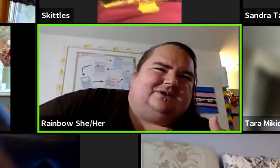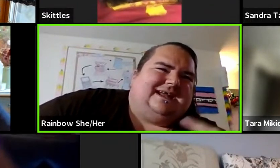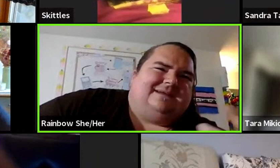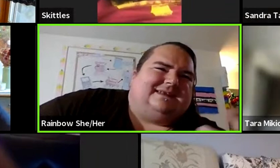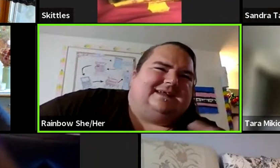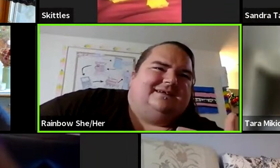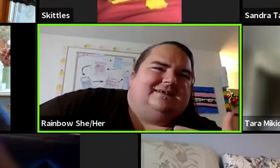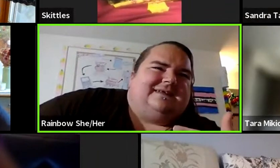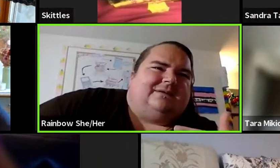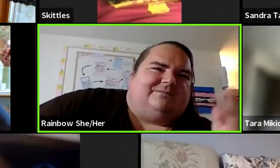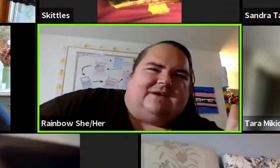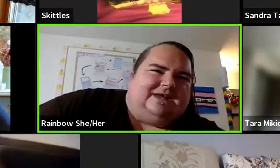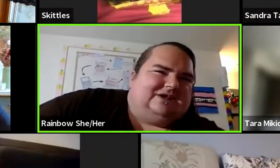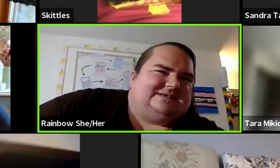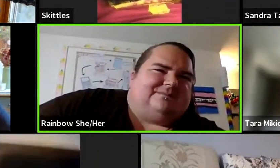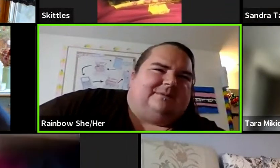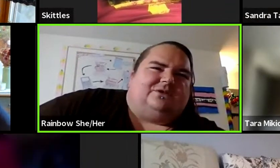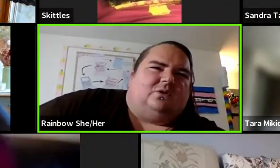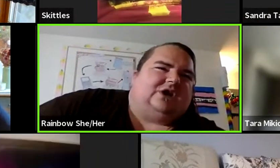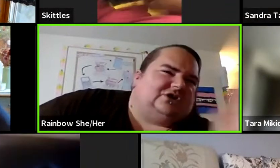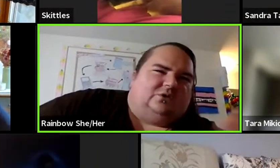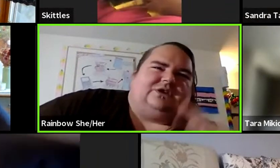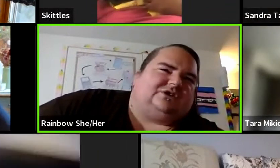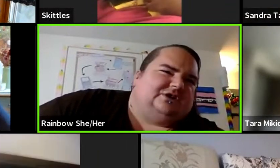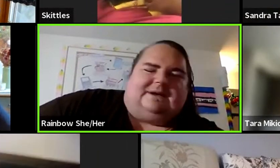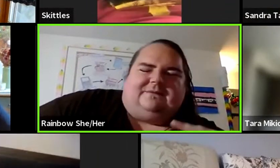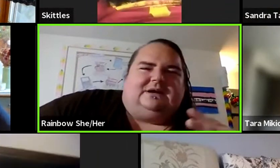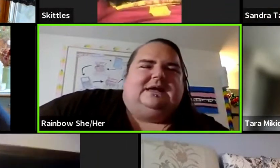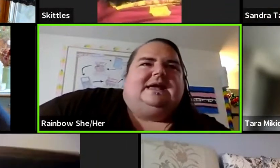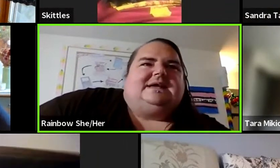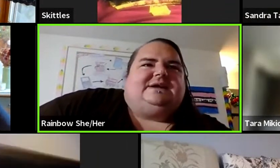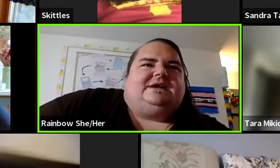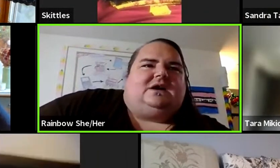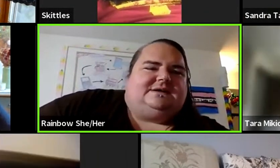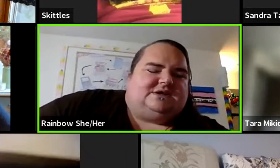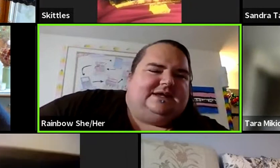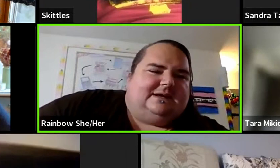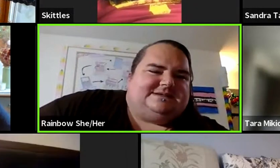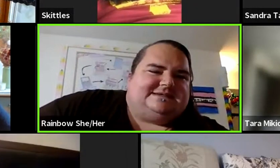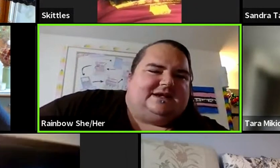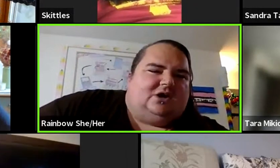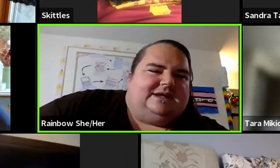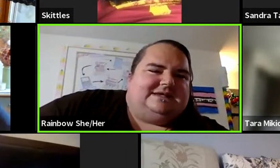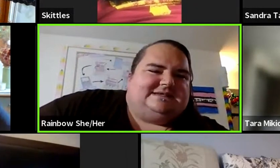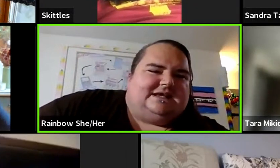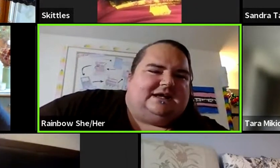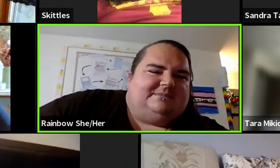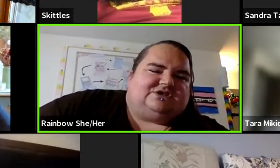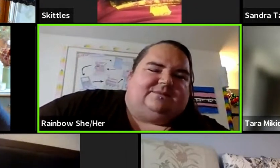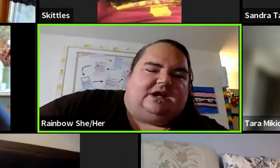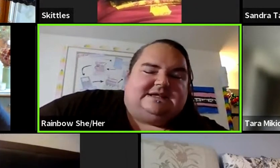call you by your name, and they have all the files from like your old doctor or whatever. So he comes in and it's like, oh, is